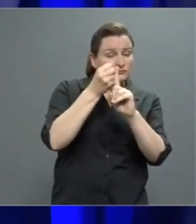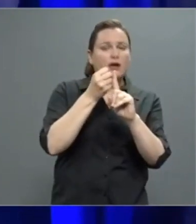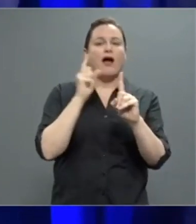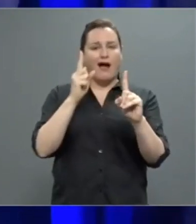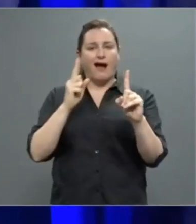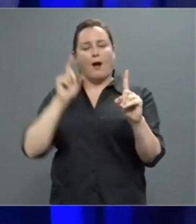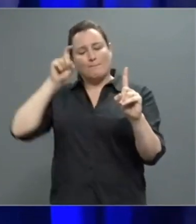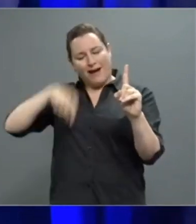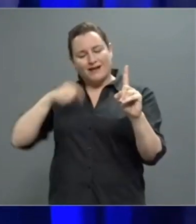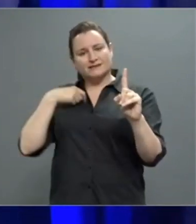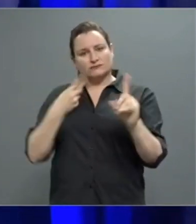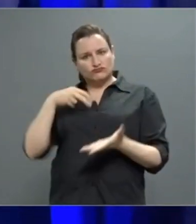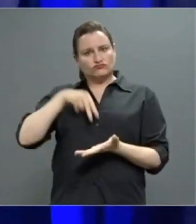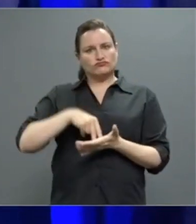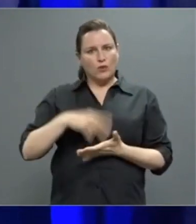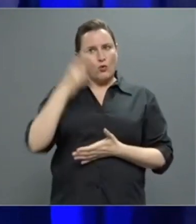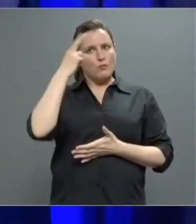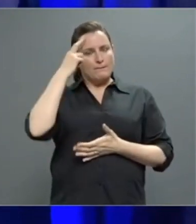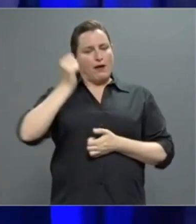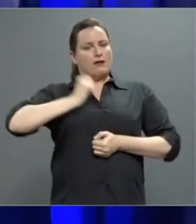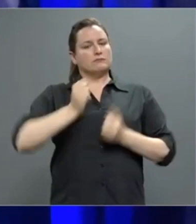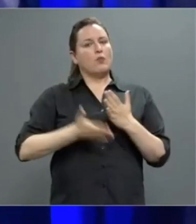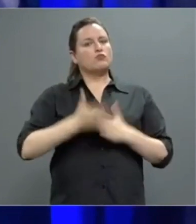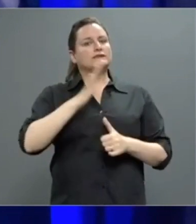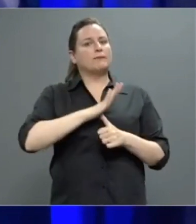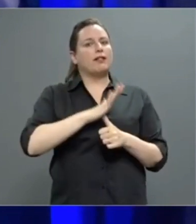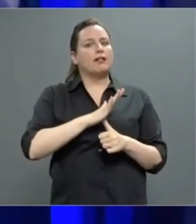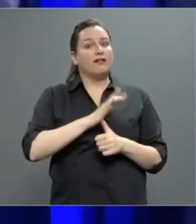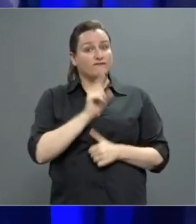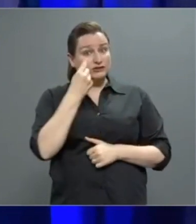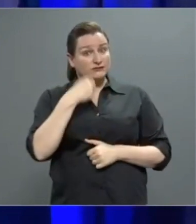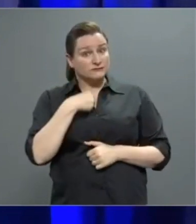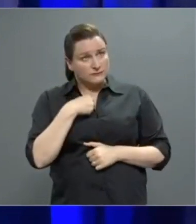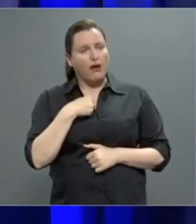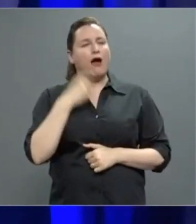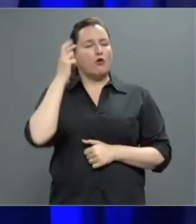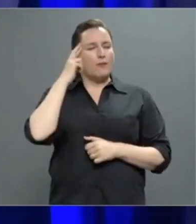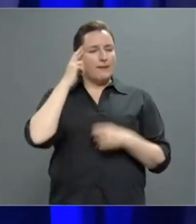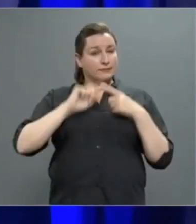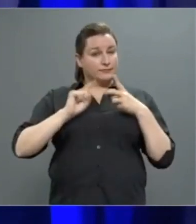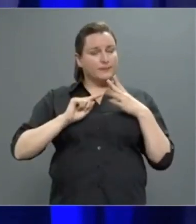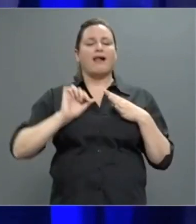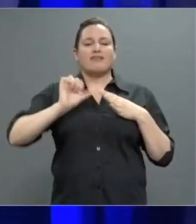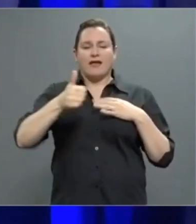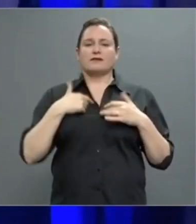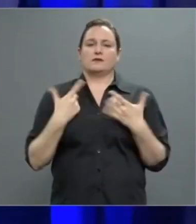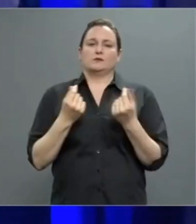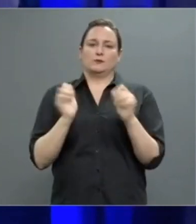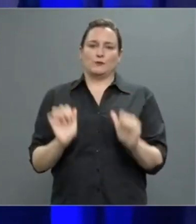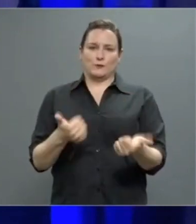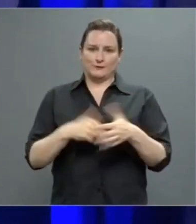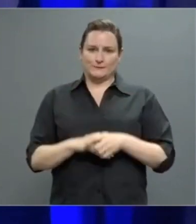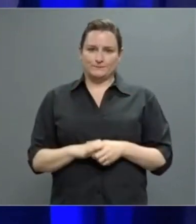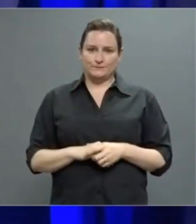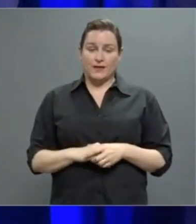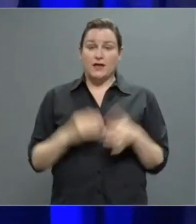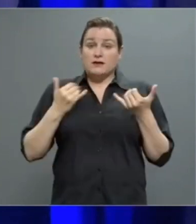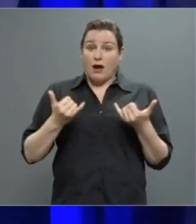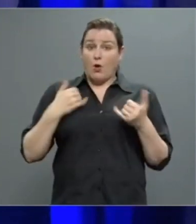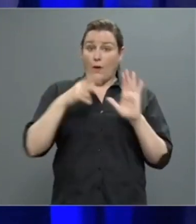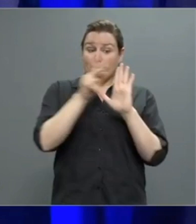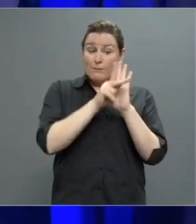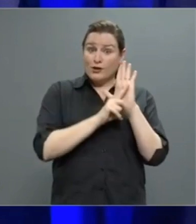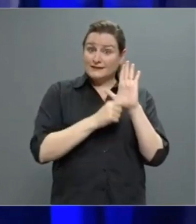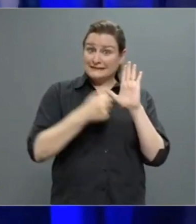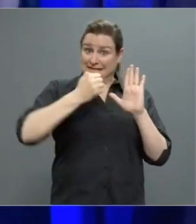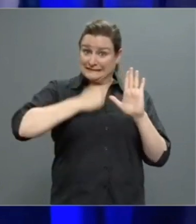on these principles. Our task now is to show how our policies can lift 13 million